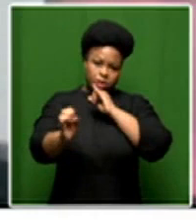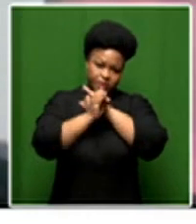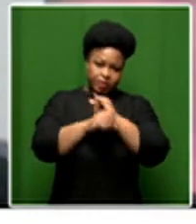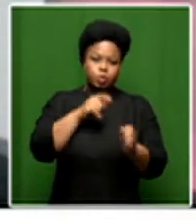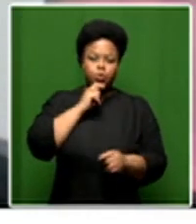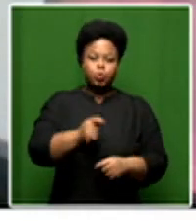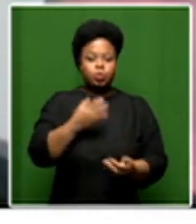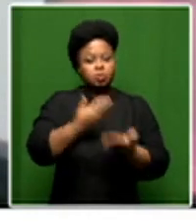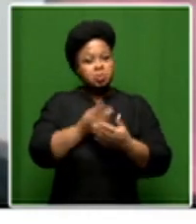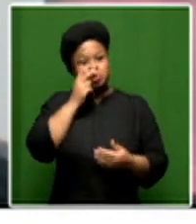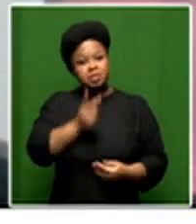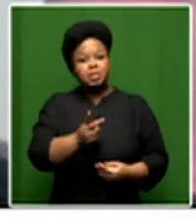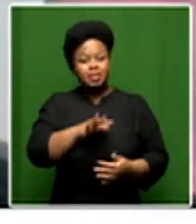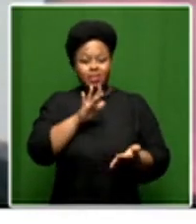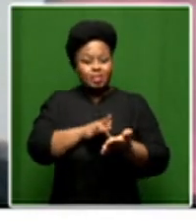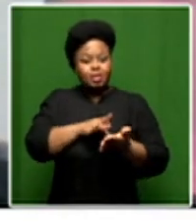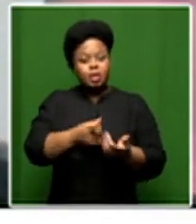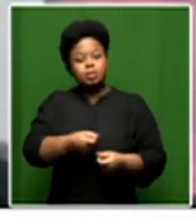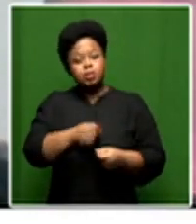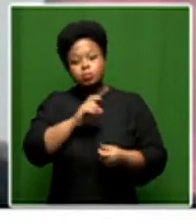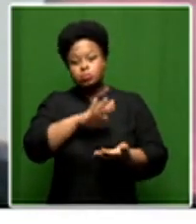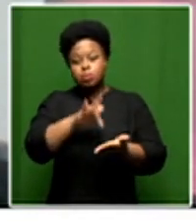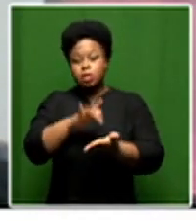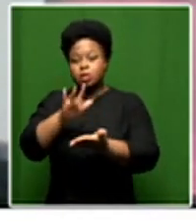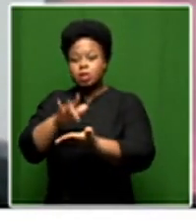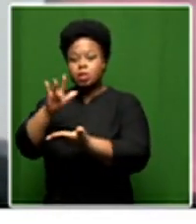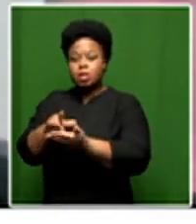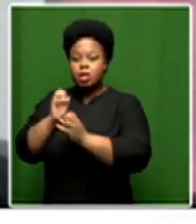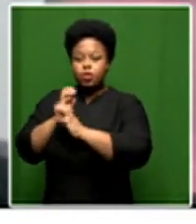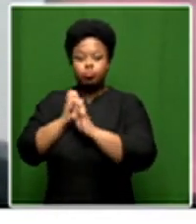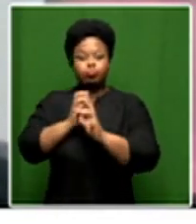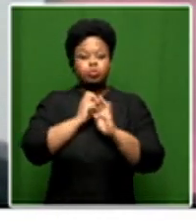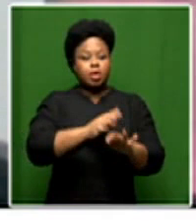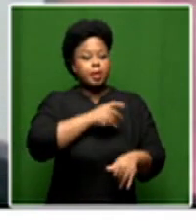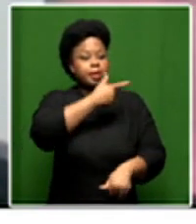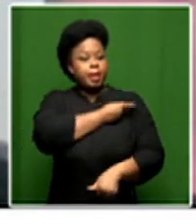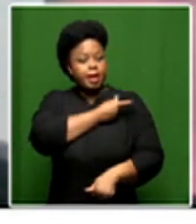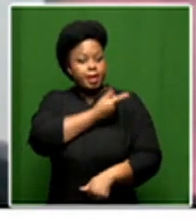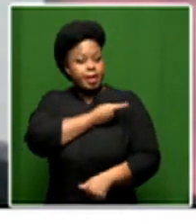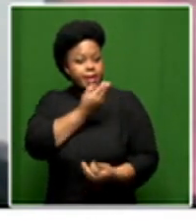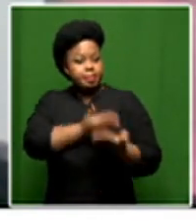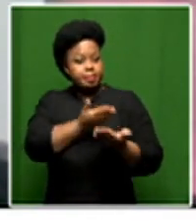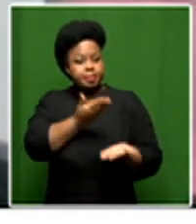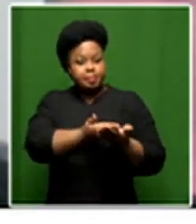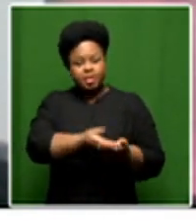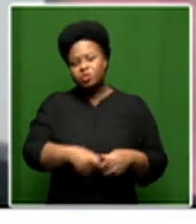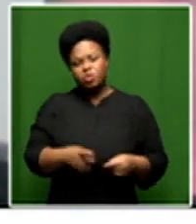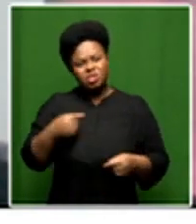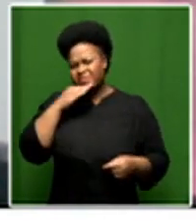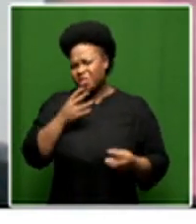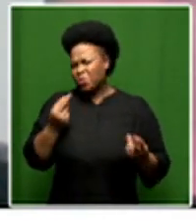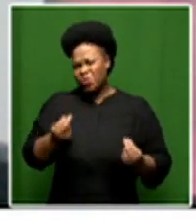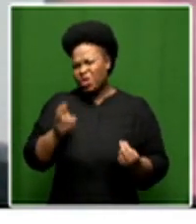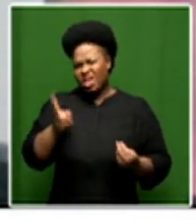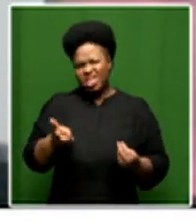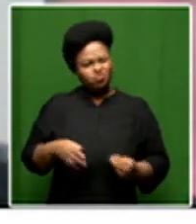of centers for the rollout. And we do think that with that facility having put in place, we don't have to start afresh when it